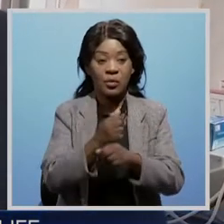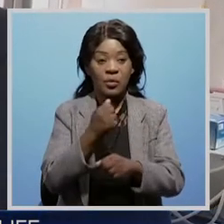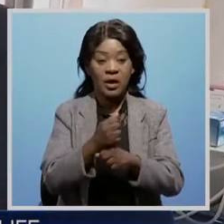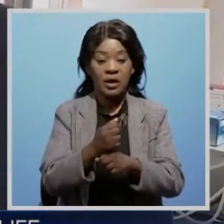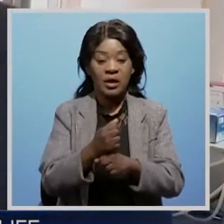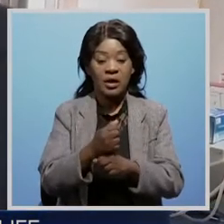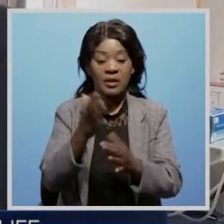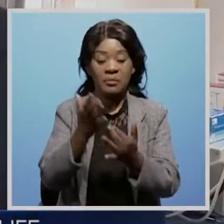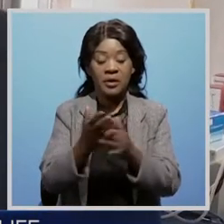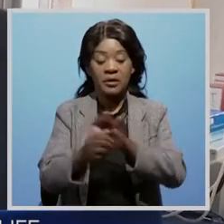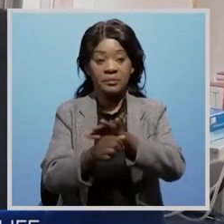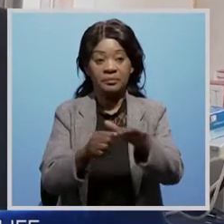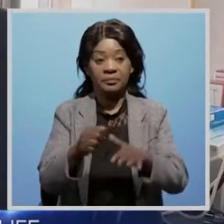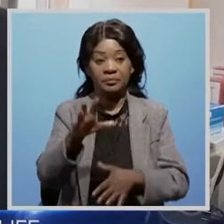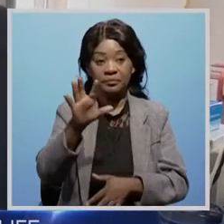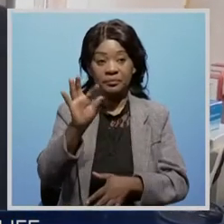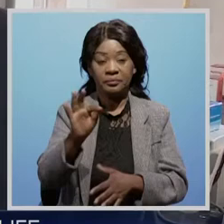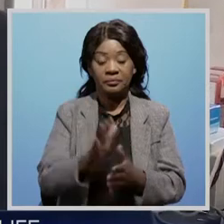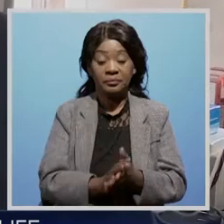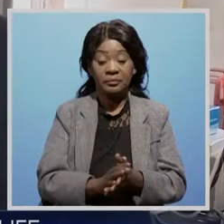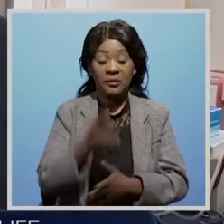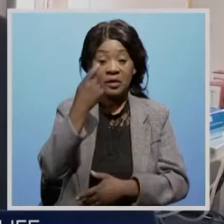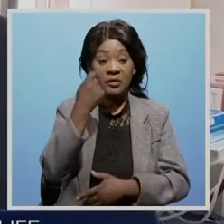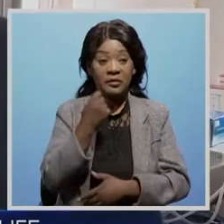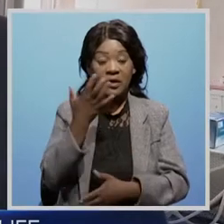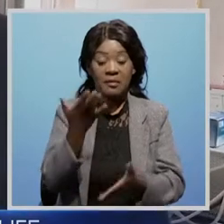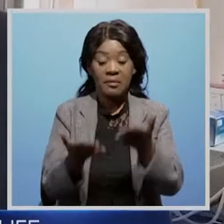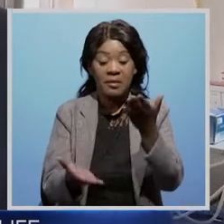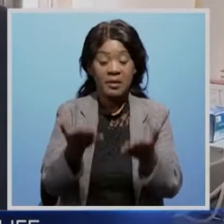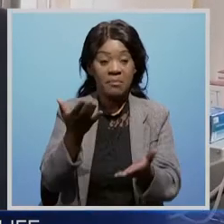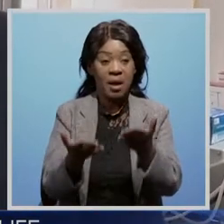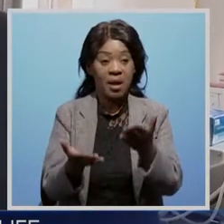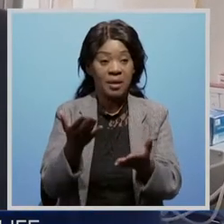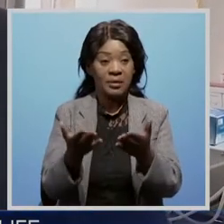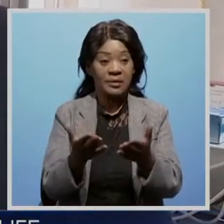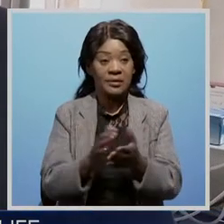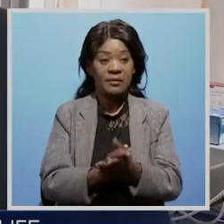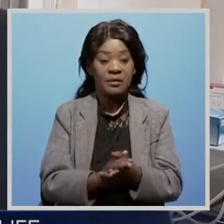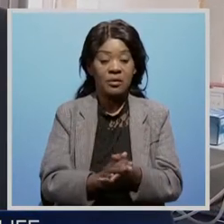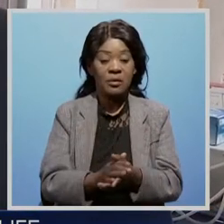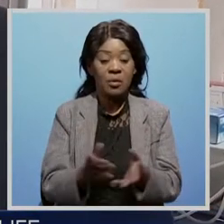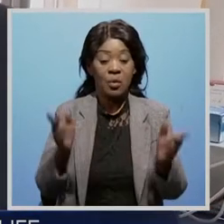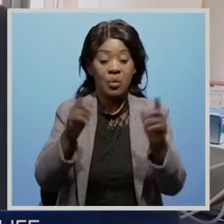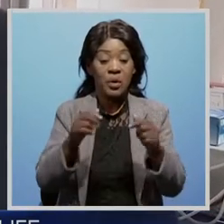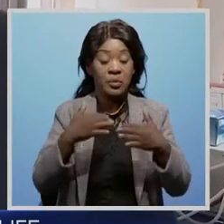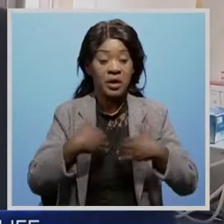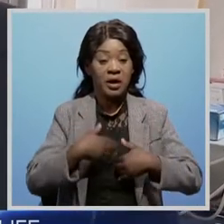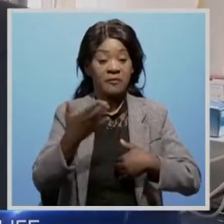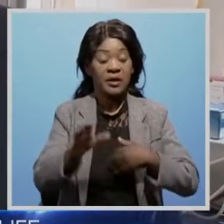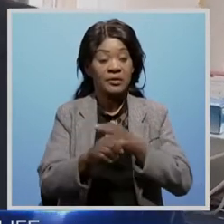here has been maintaining that delicate balance, ensuring that routine services don't suffer while we are enhancing the COVID